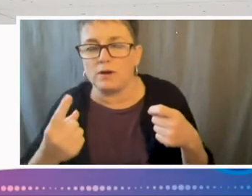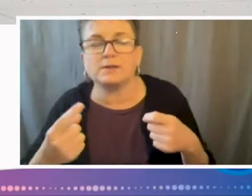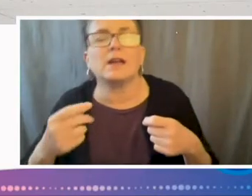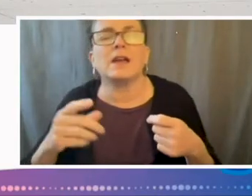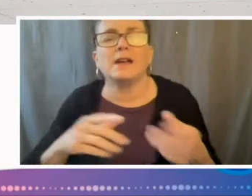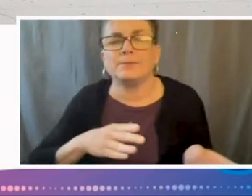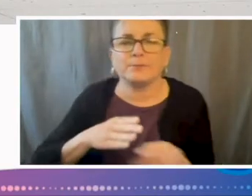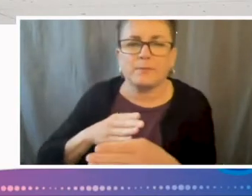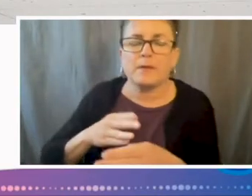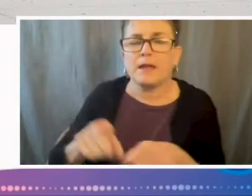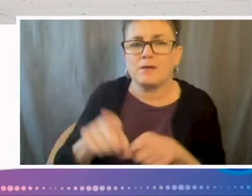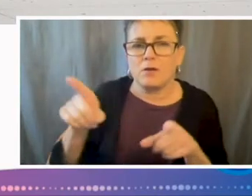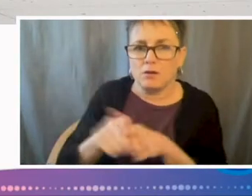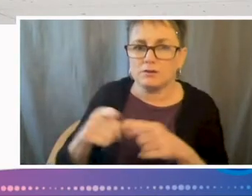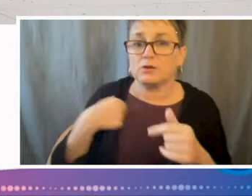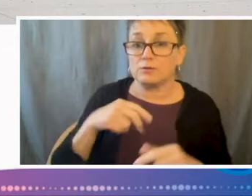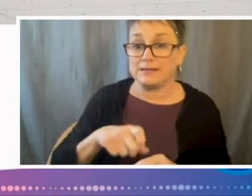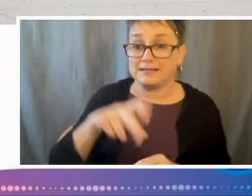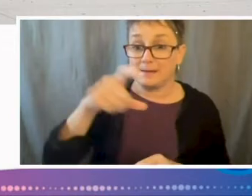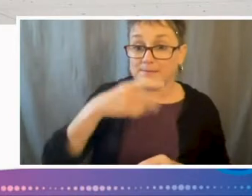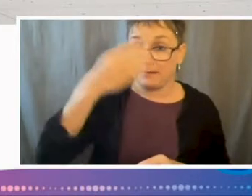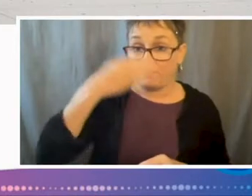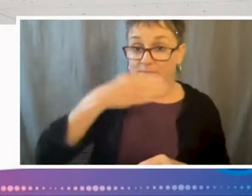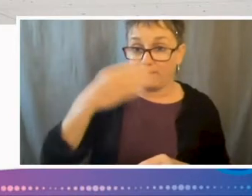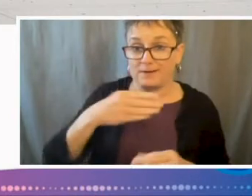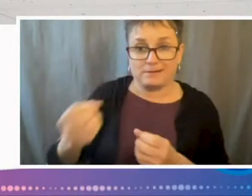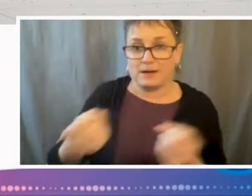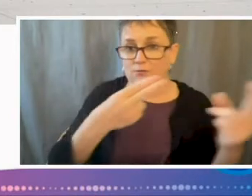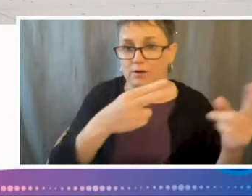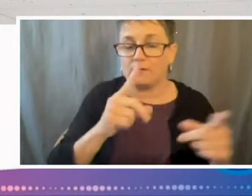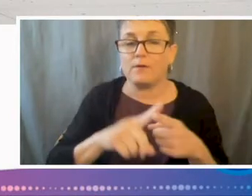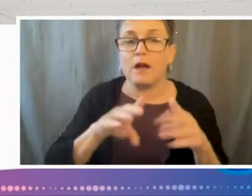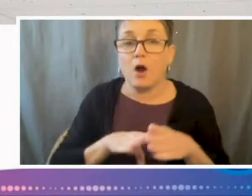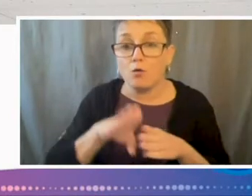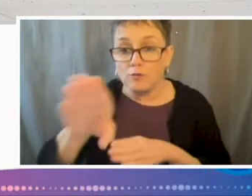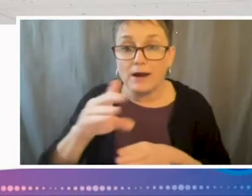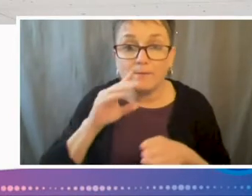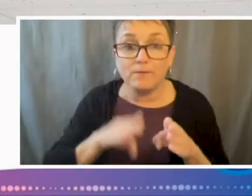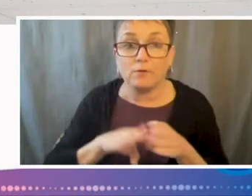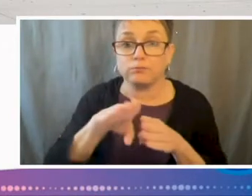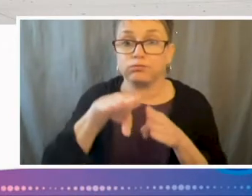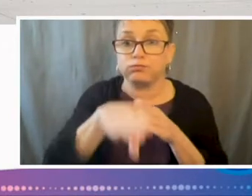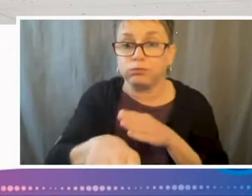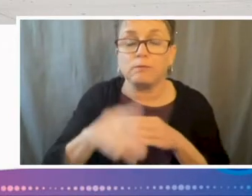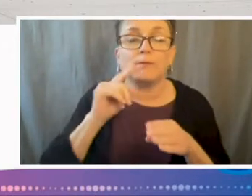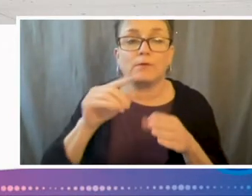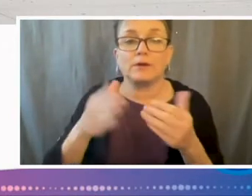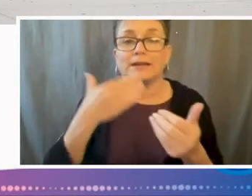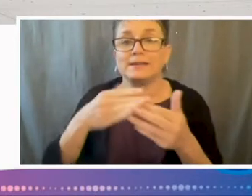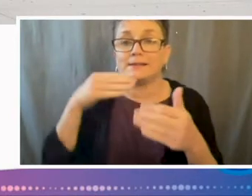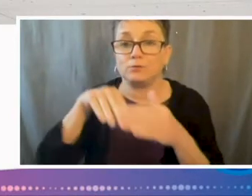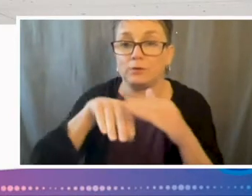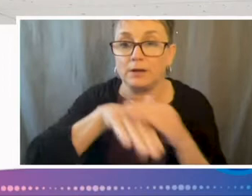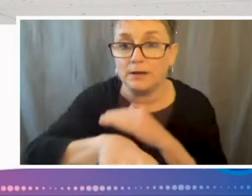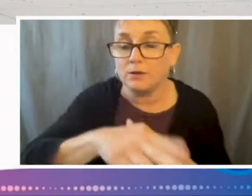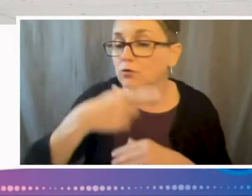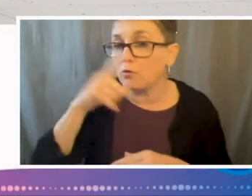eliminates steps at the front entryway, a ramp, which allows for easy mobility device entry without the use of a lift,